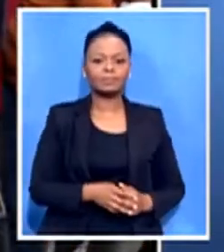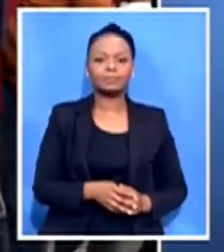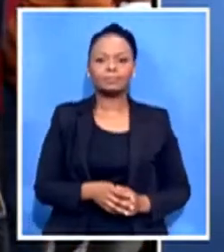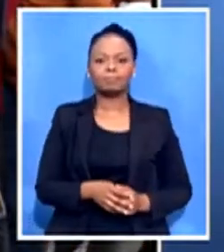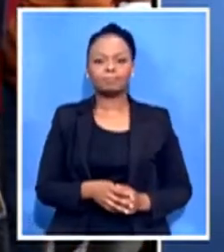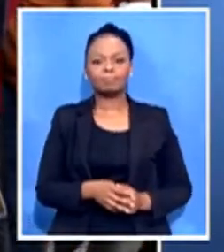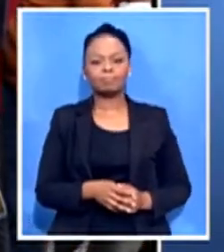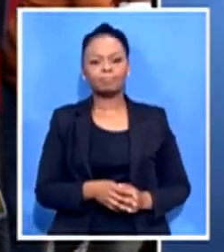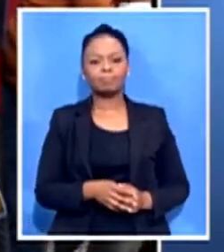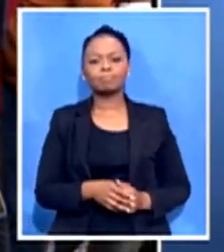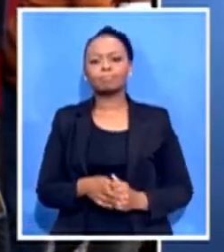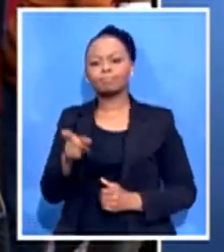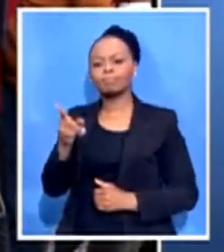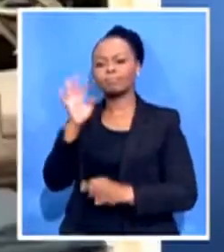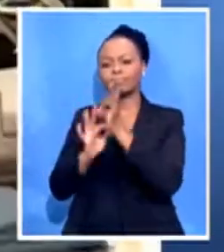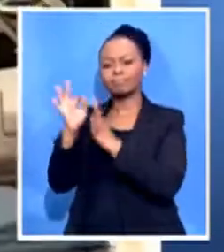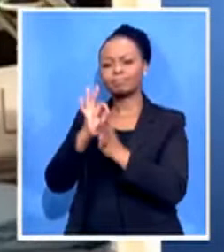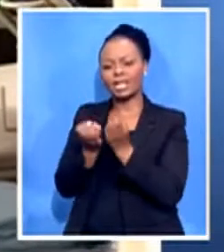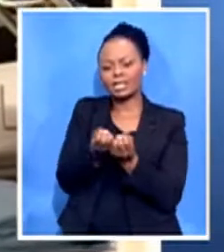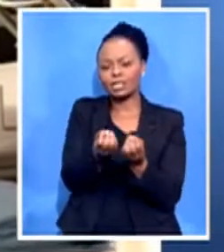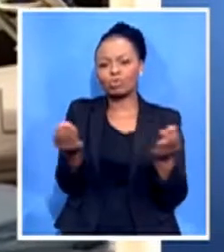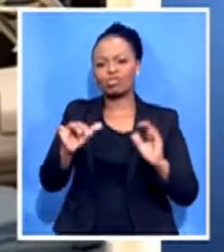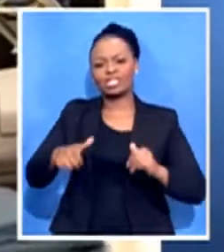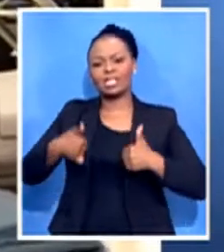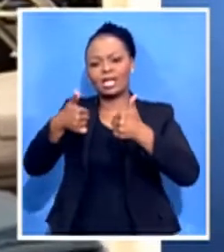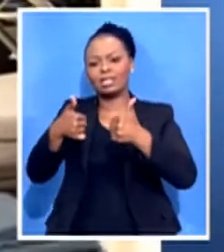challenges when the vaccine distribution starts.